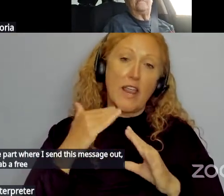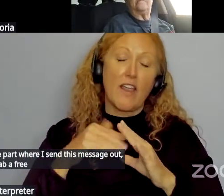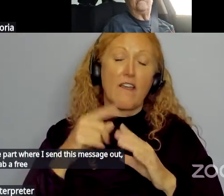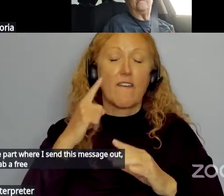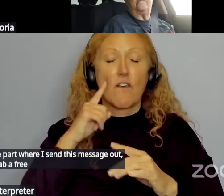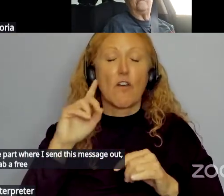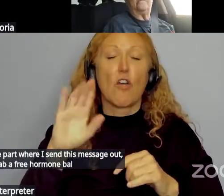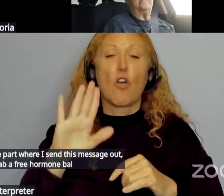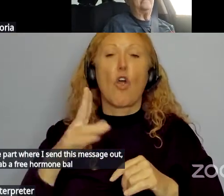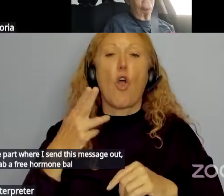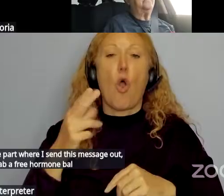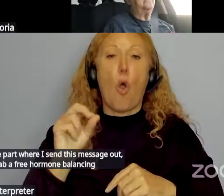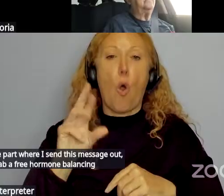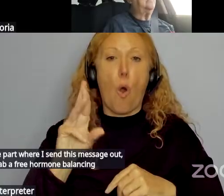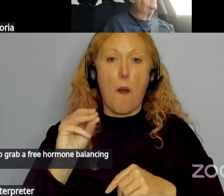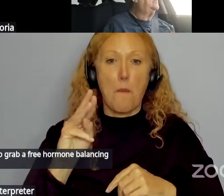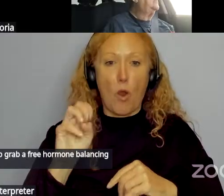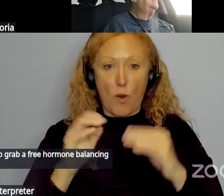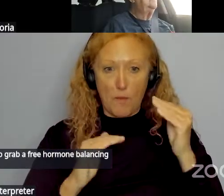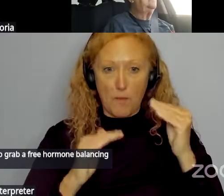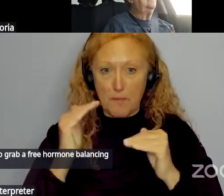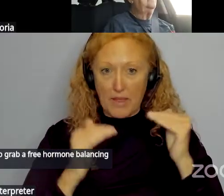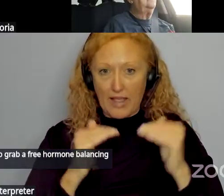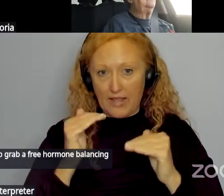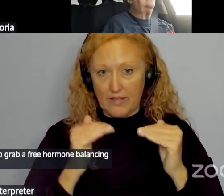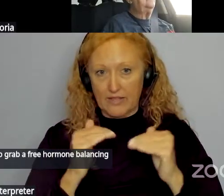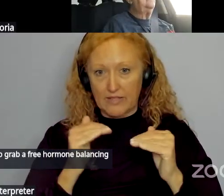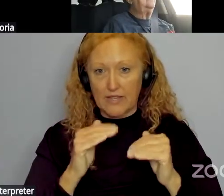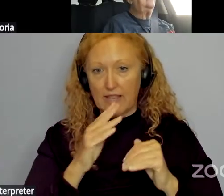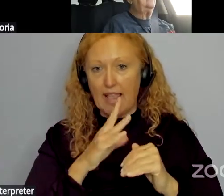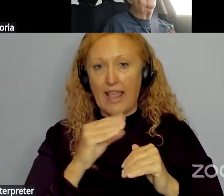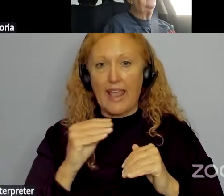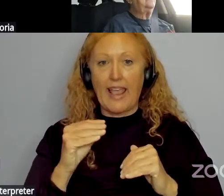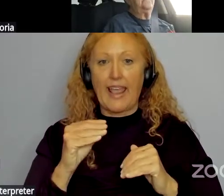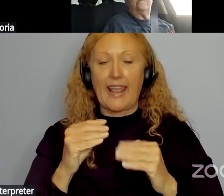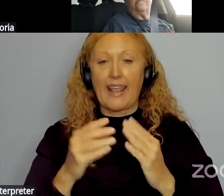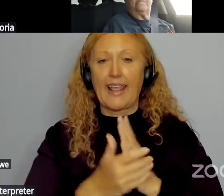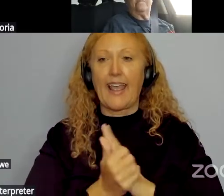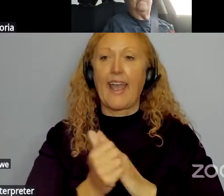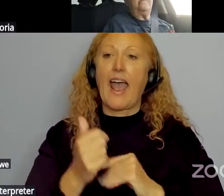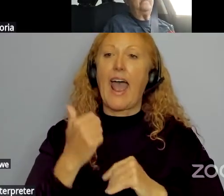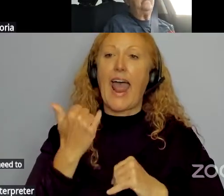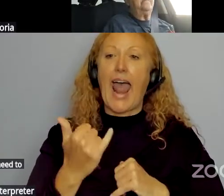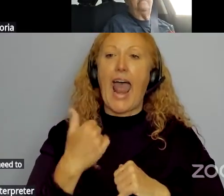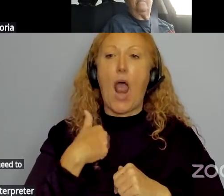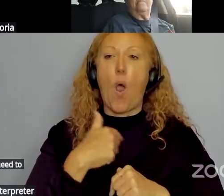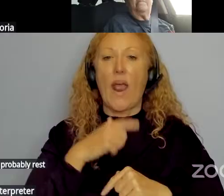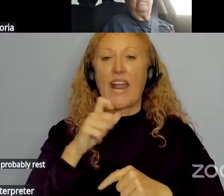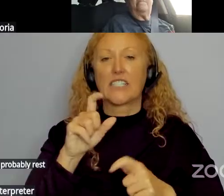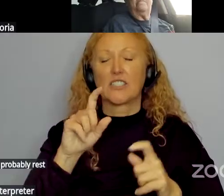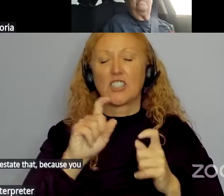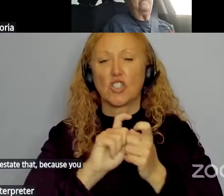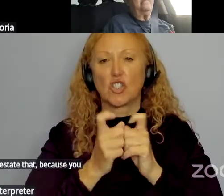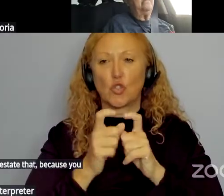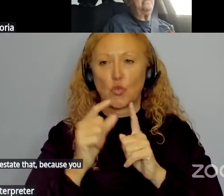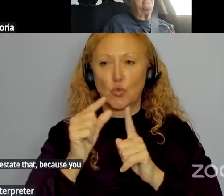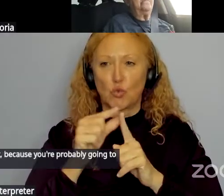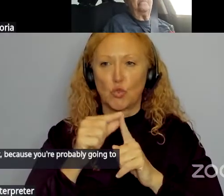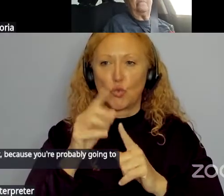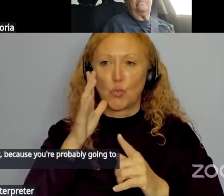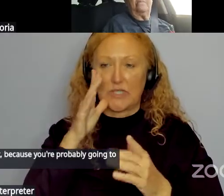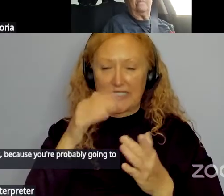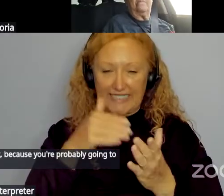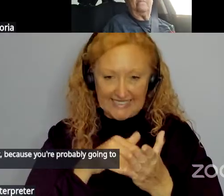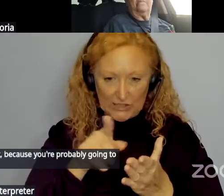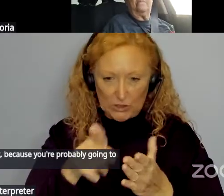balancing protein guide. Uh, it we need to probably restate that because you're probably going to get people sending you their email, like